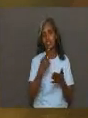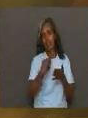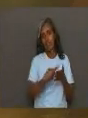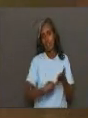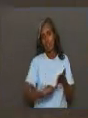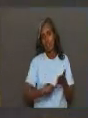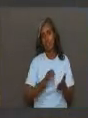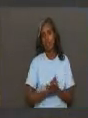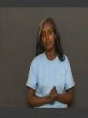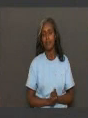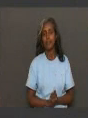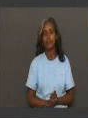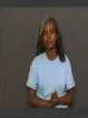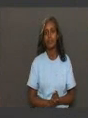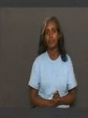values.